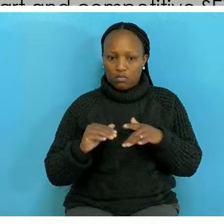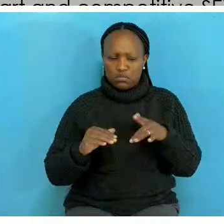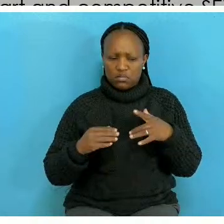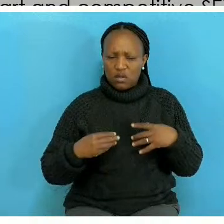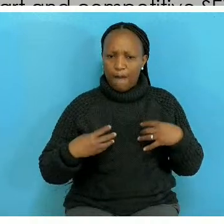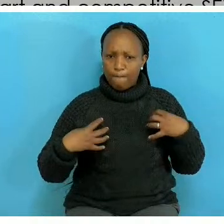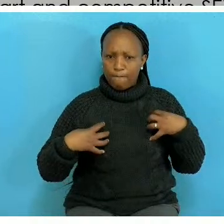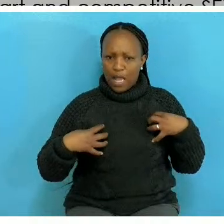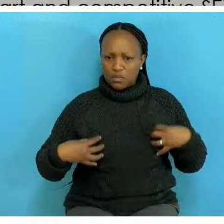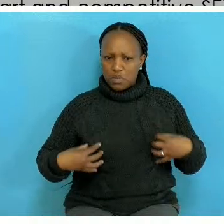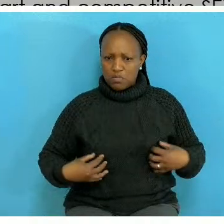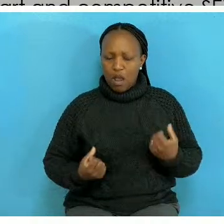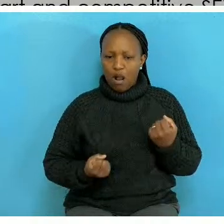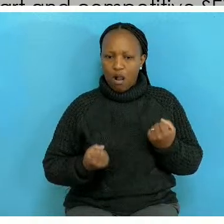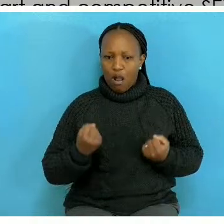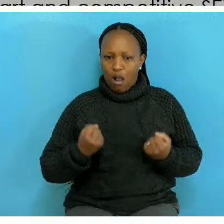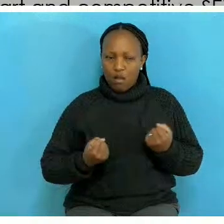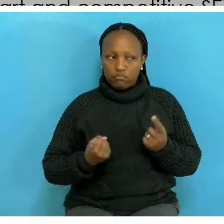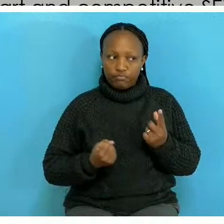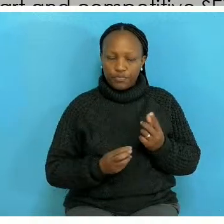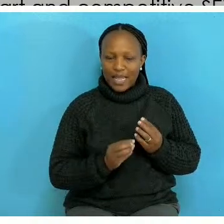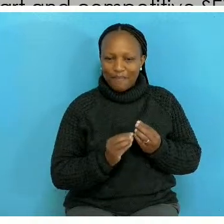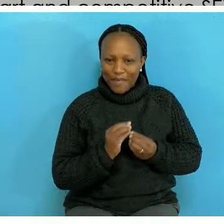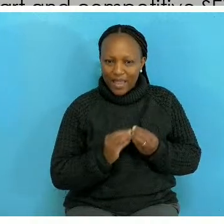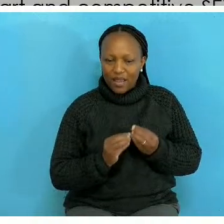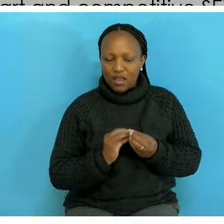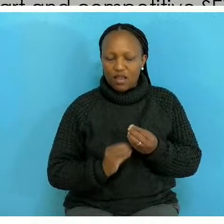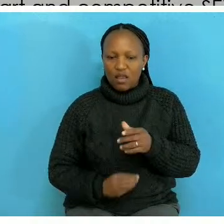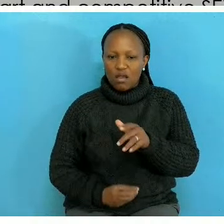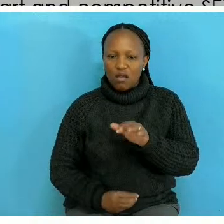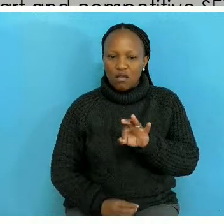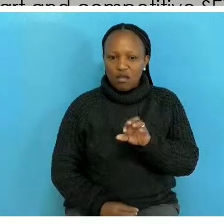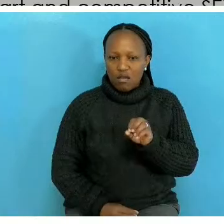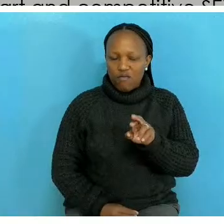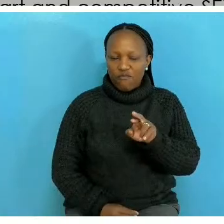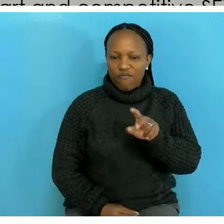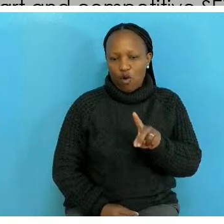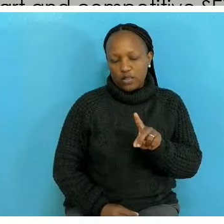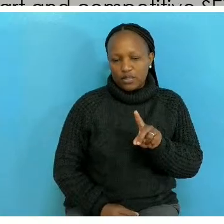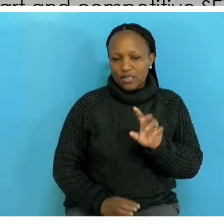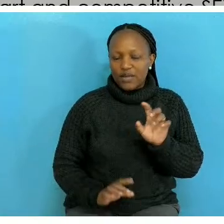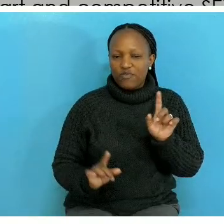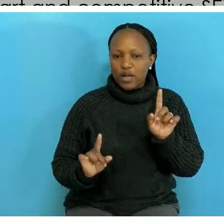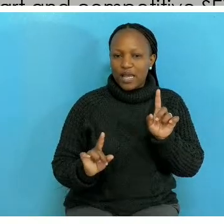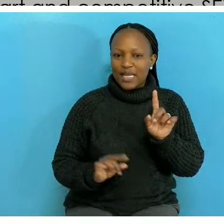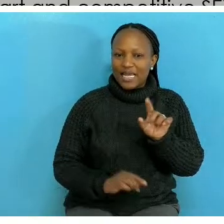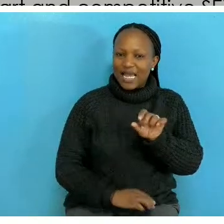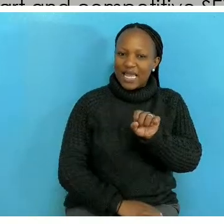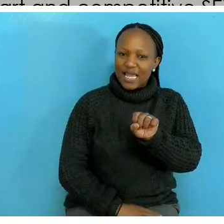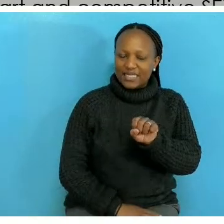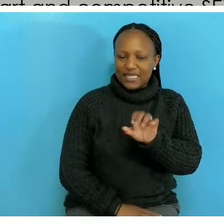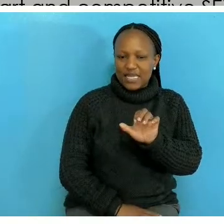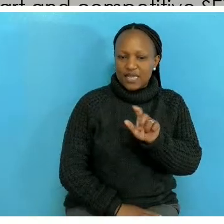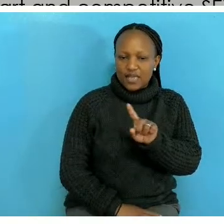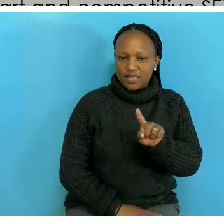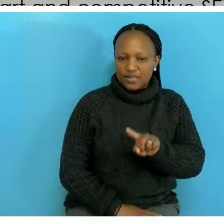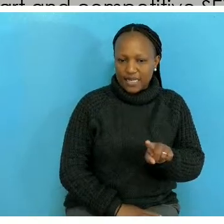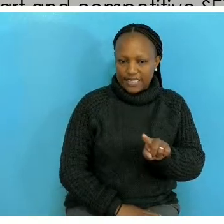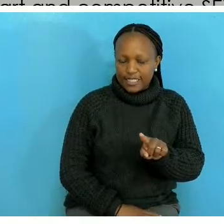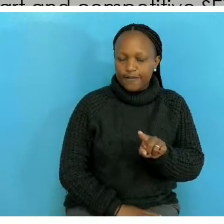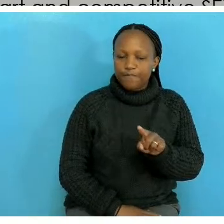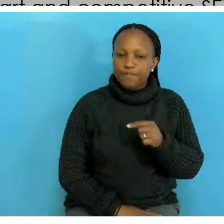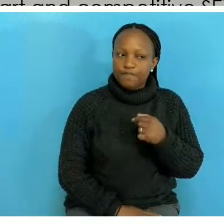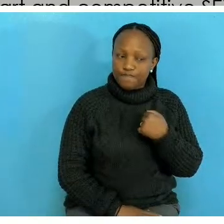actually manufacturing parts for the Ford Ranger from the Special Economic Zone. That was our first